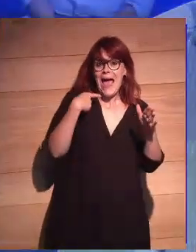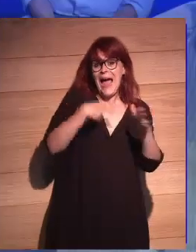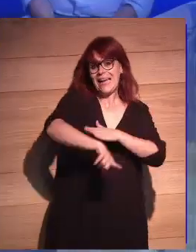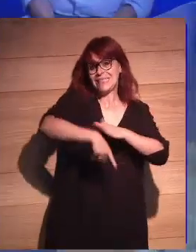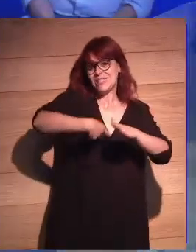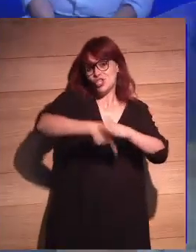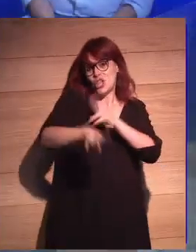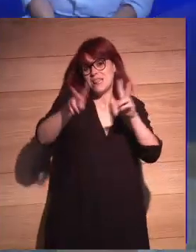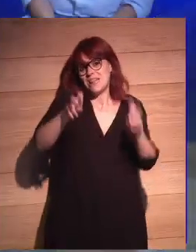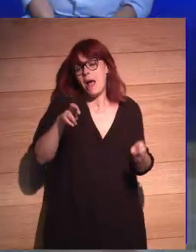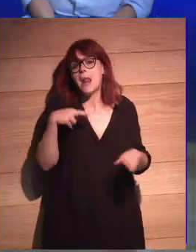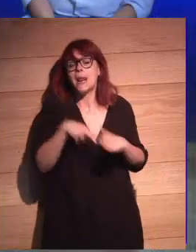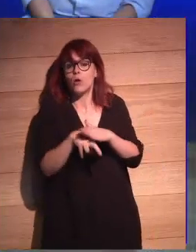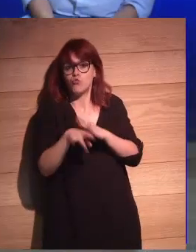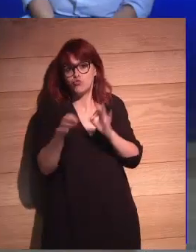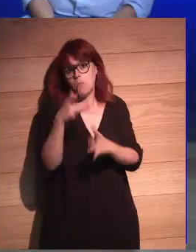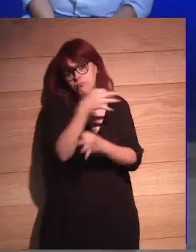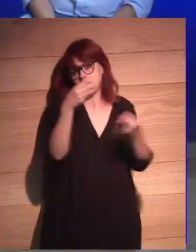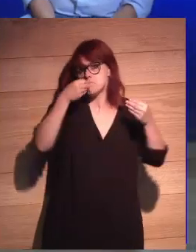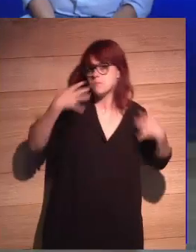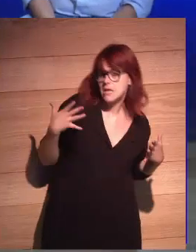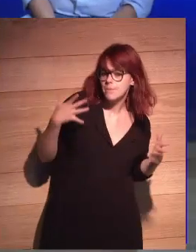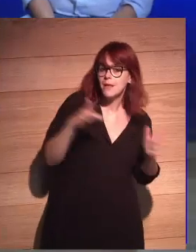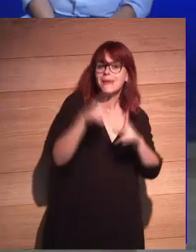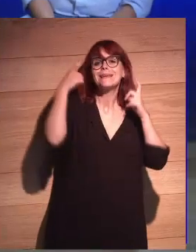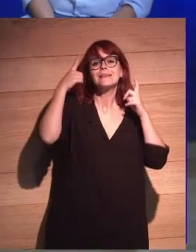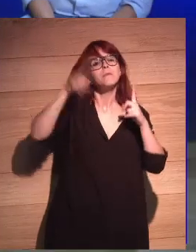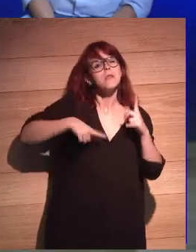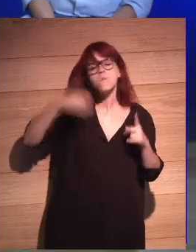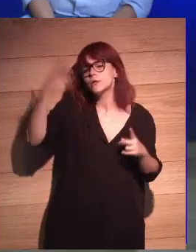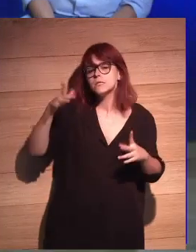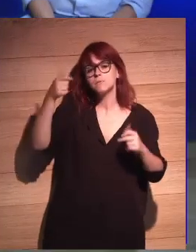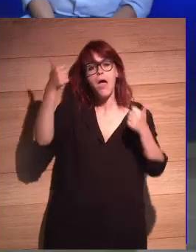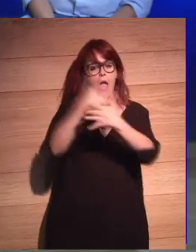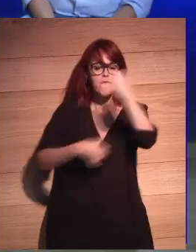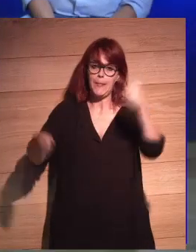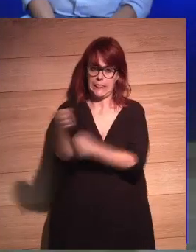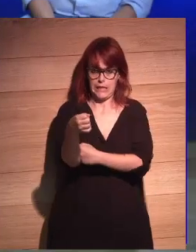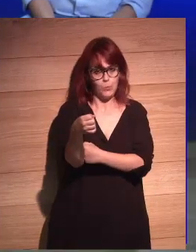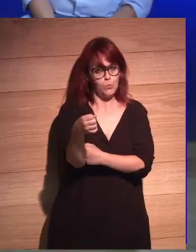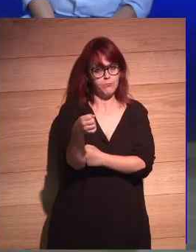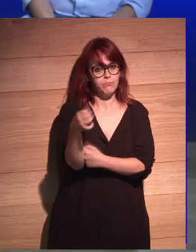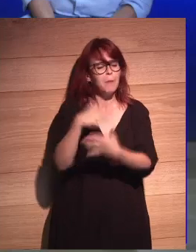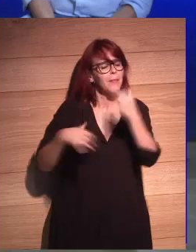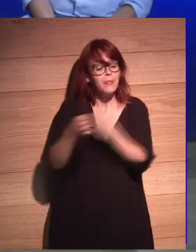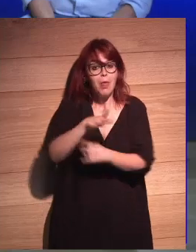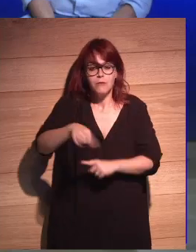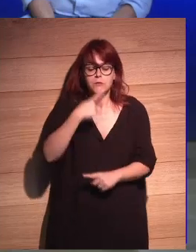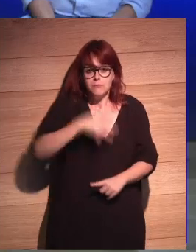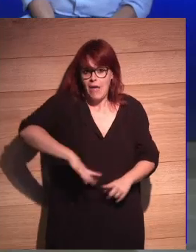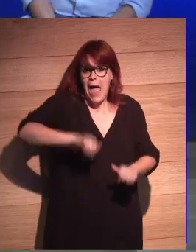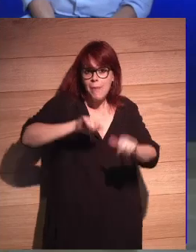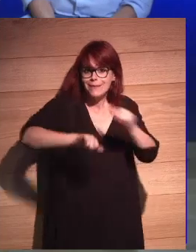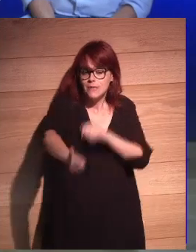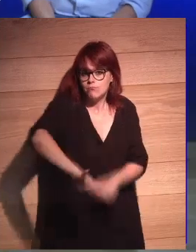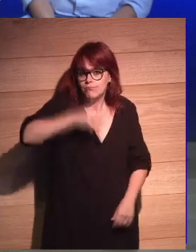participate. This is called managing resources in an efficient way and create empathy. And from there on, what